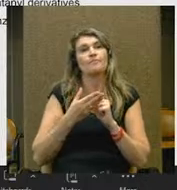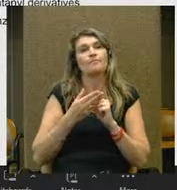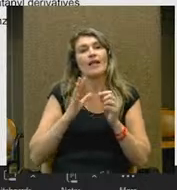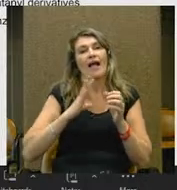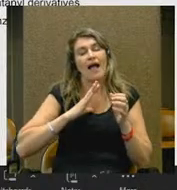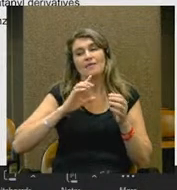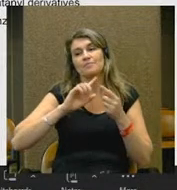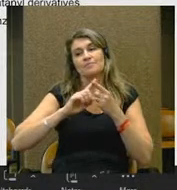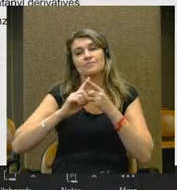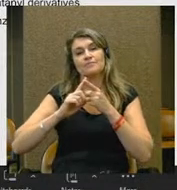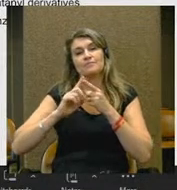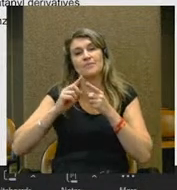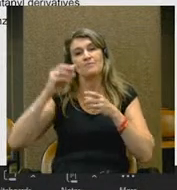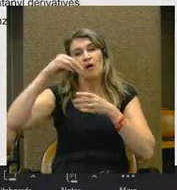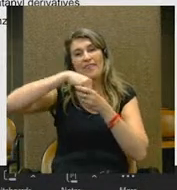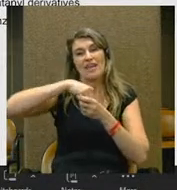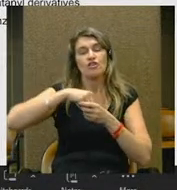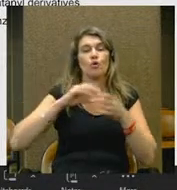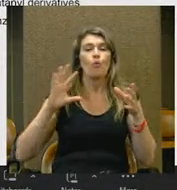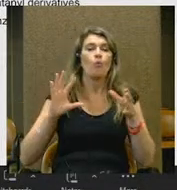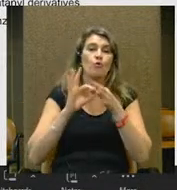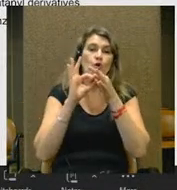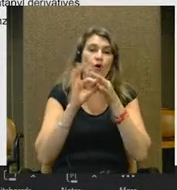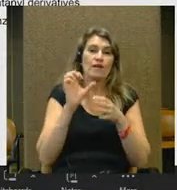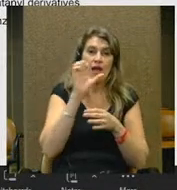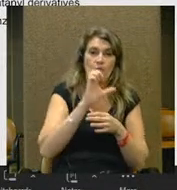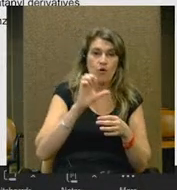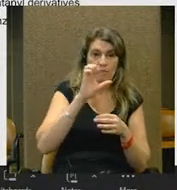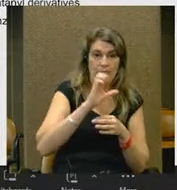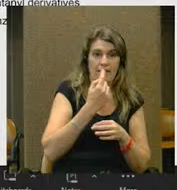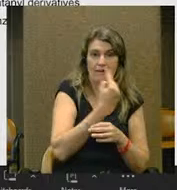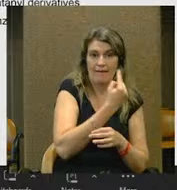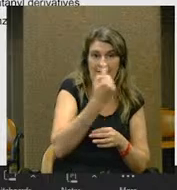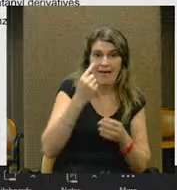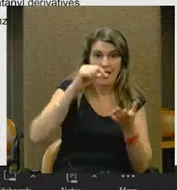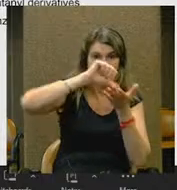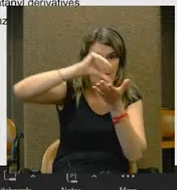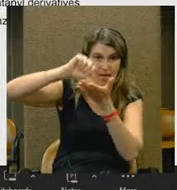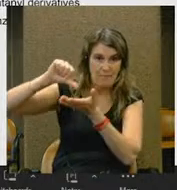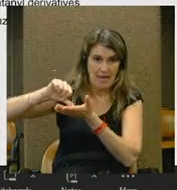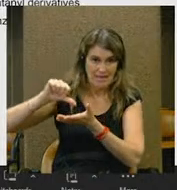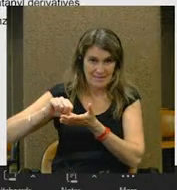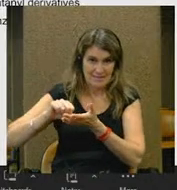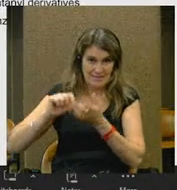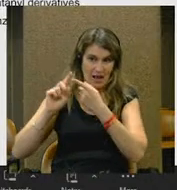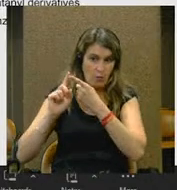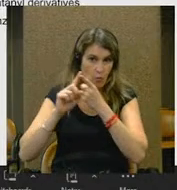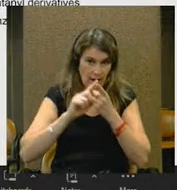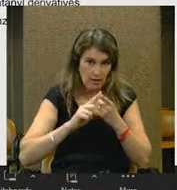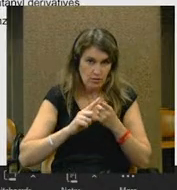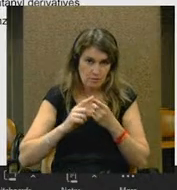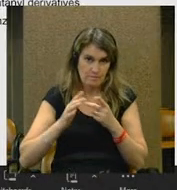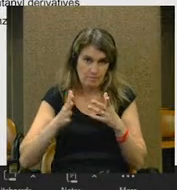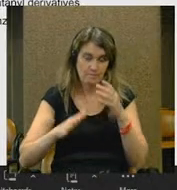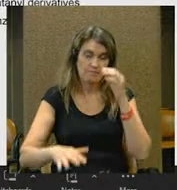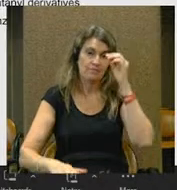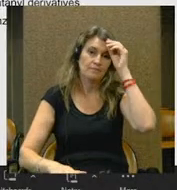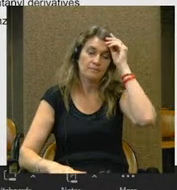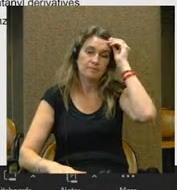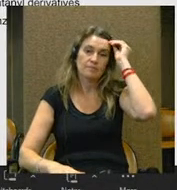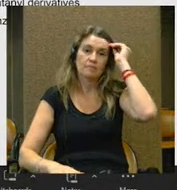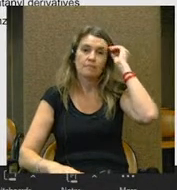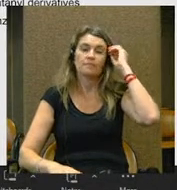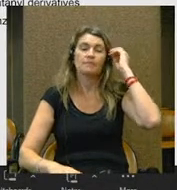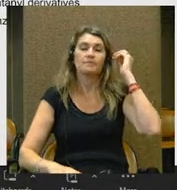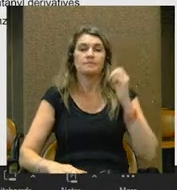states, and controls also placed on these new psychoactive substances in China. Next slide,